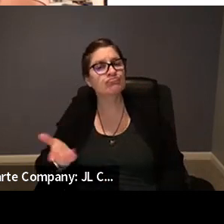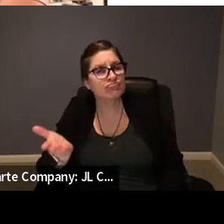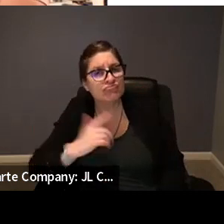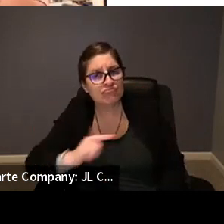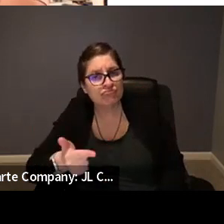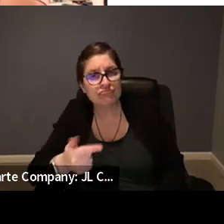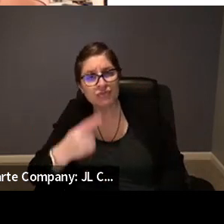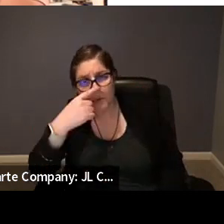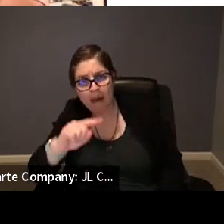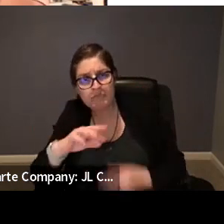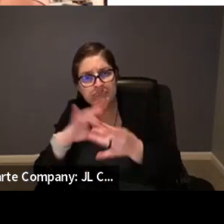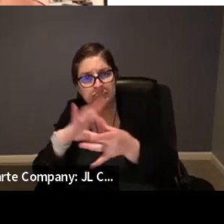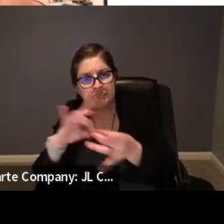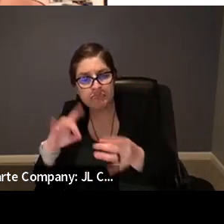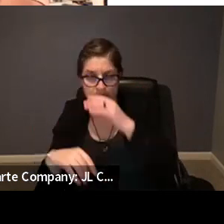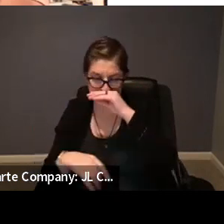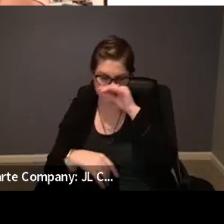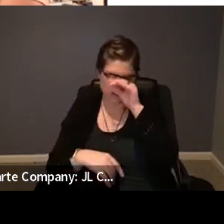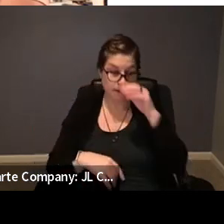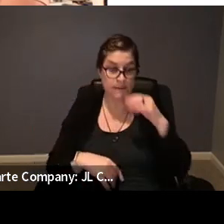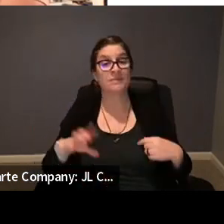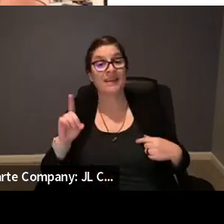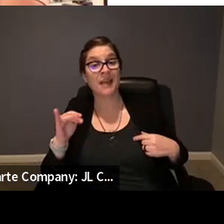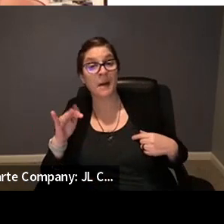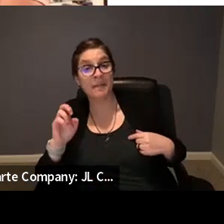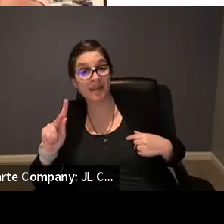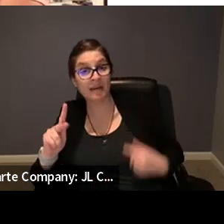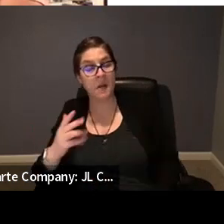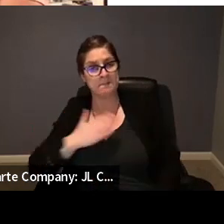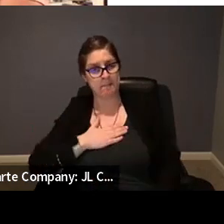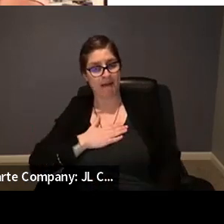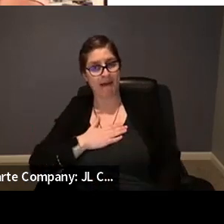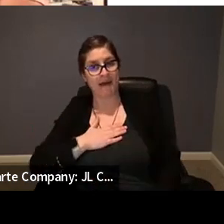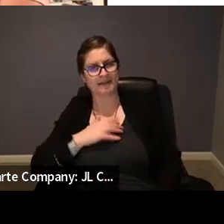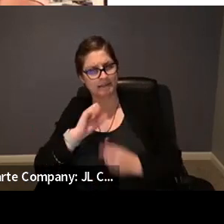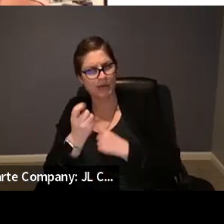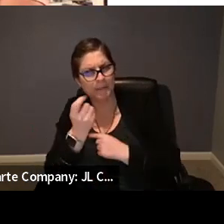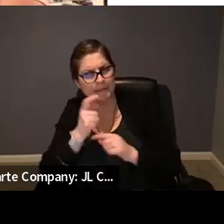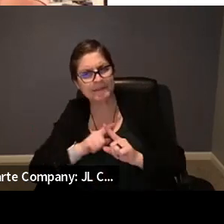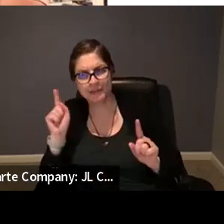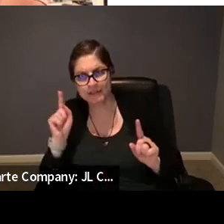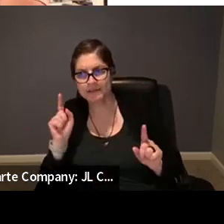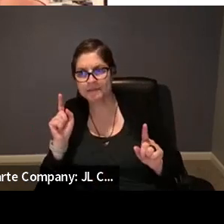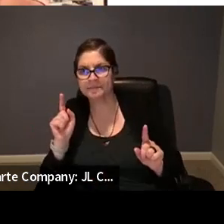in. Sure. So my situation is a bit different